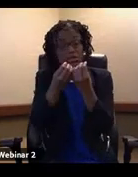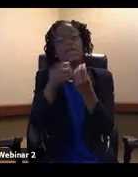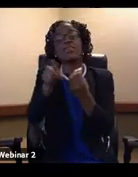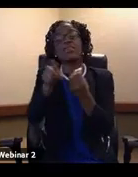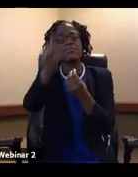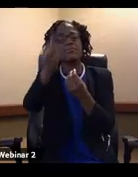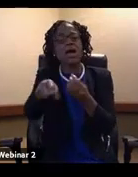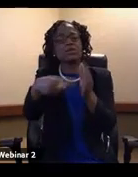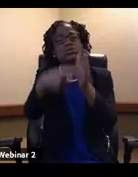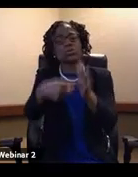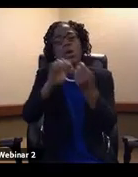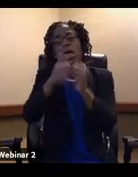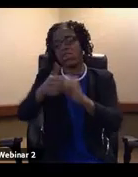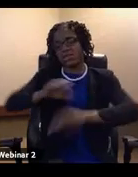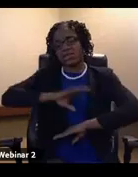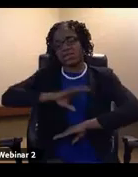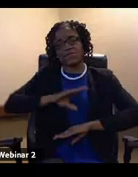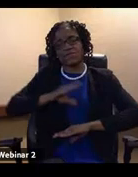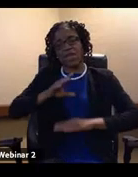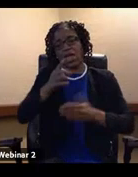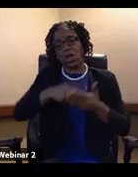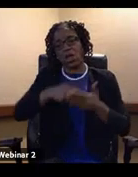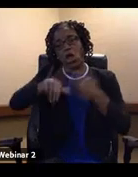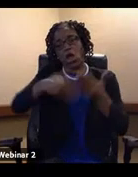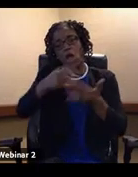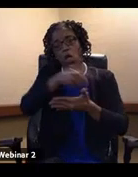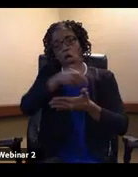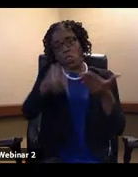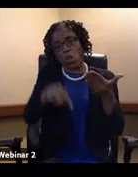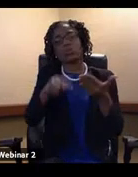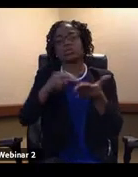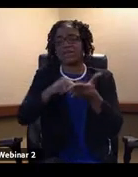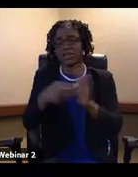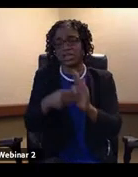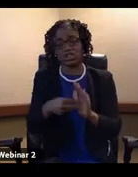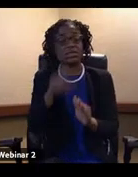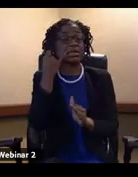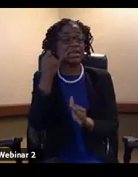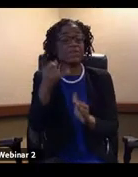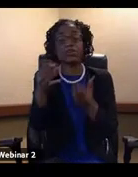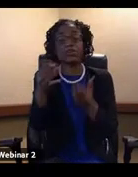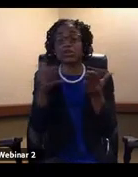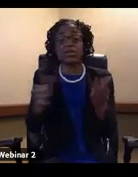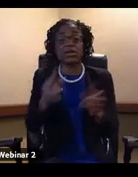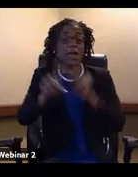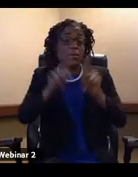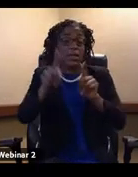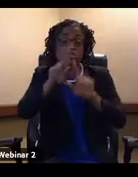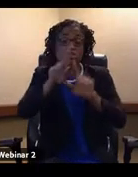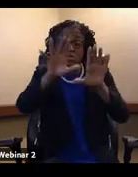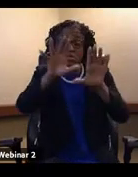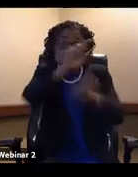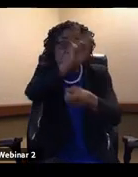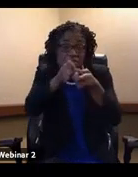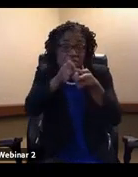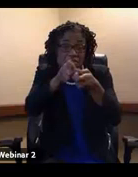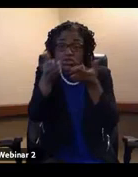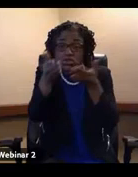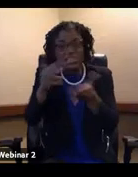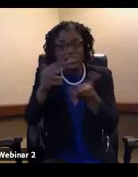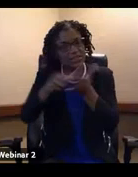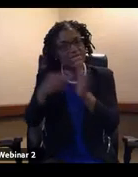eligible, they must demonstrate how they meet those definitions. If they are asserting they provide population-specific services, as